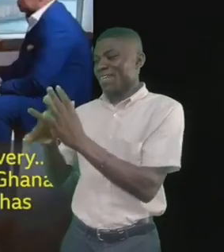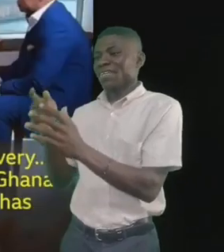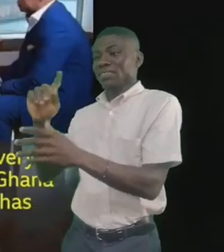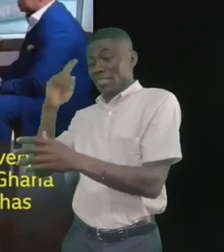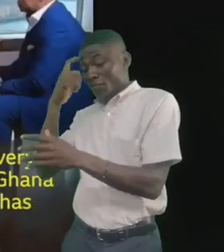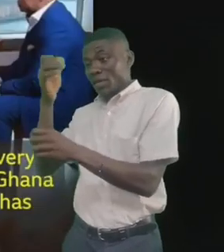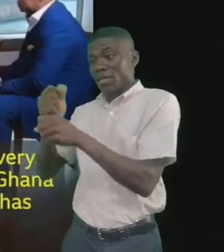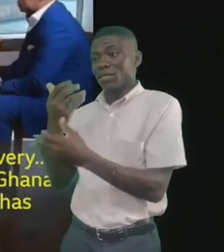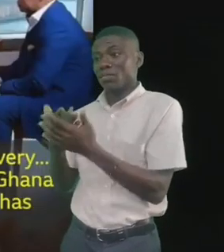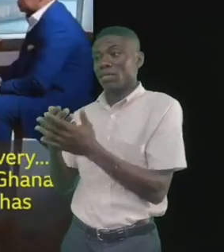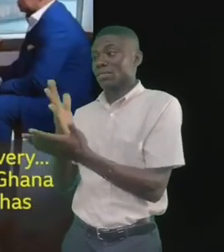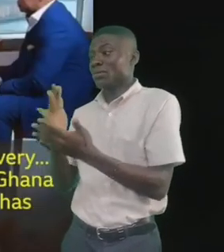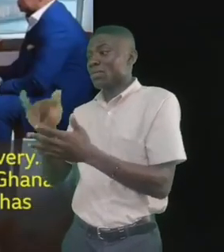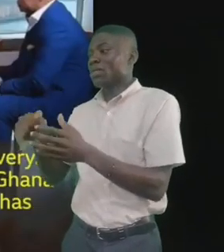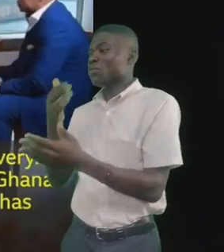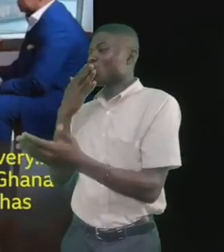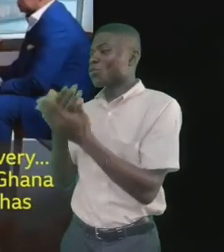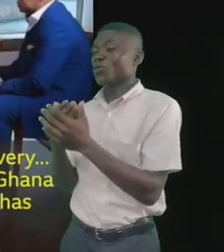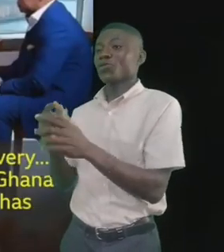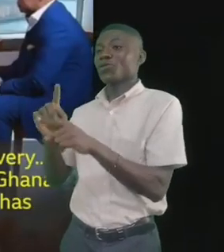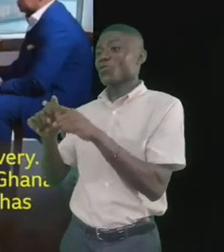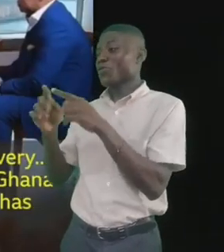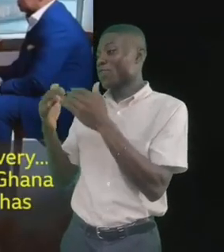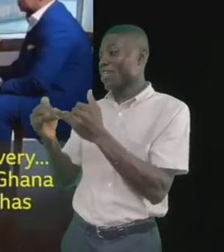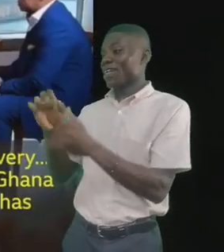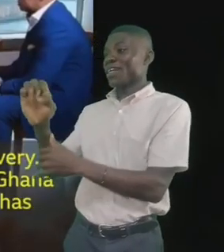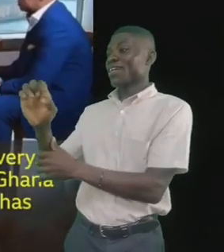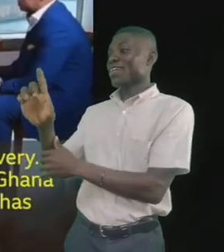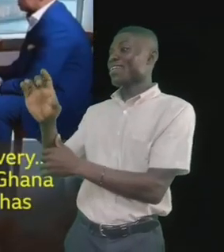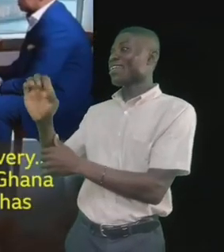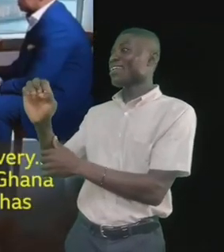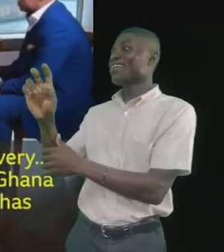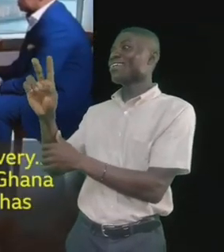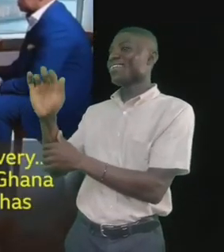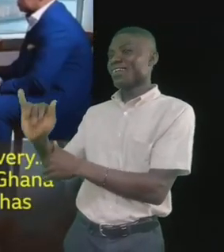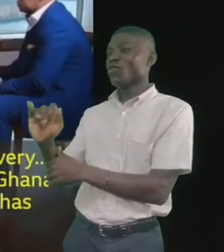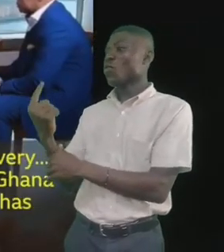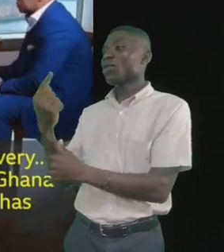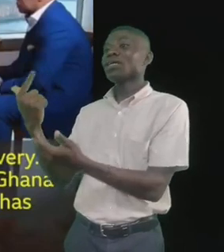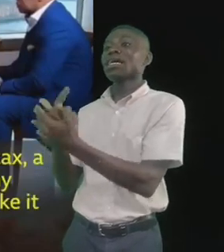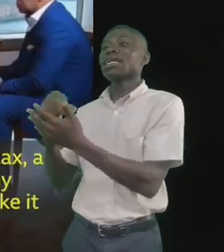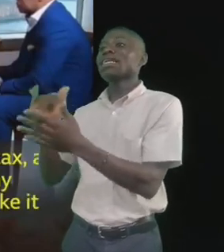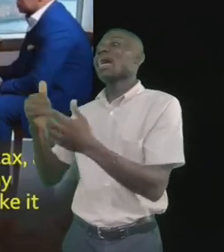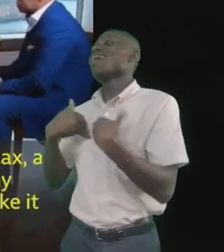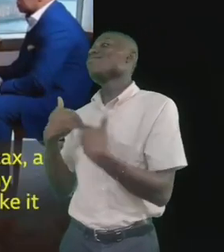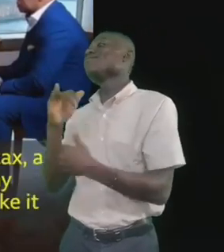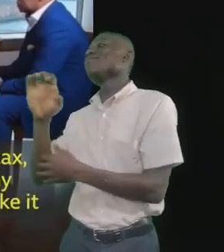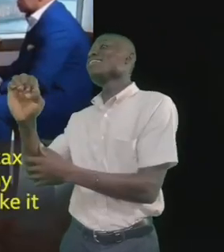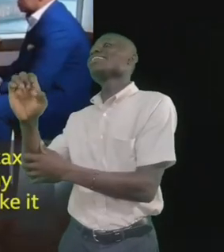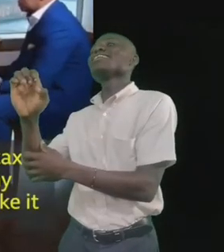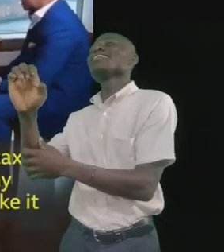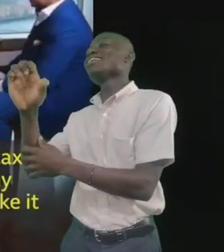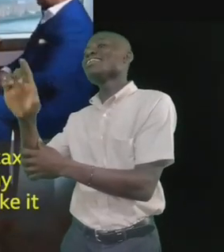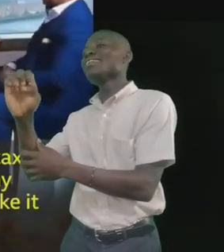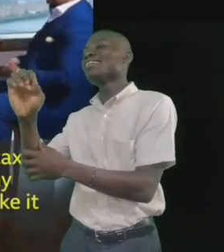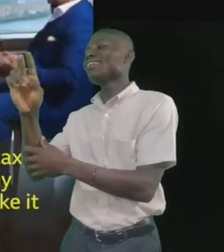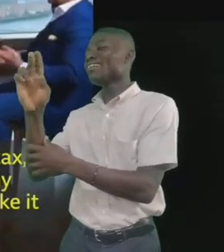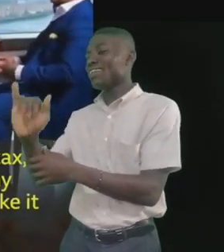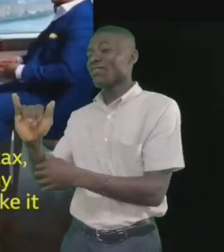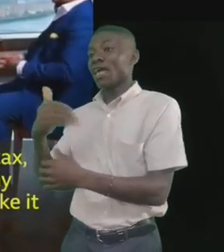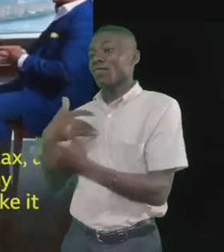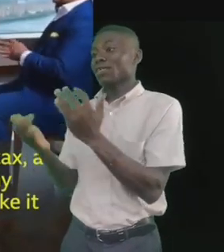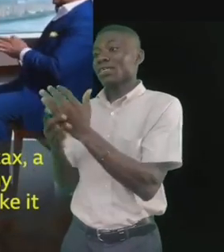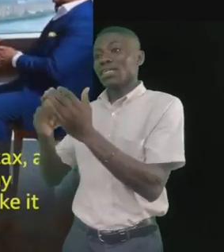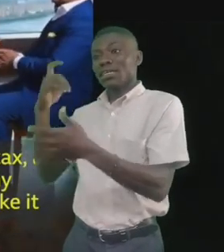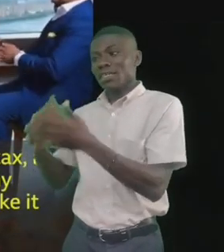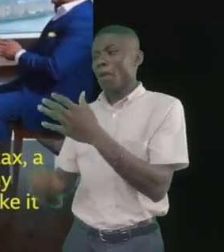coffers. I think that is something that is there's nothing so, and the e-levy is not Ghana, it's the only country that has something like a